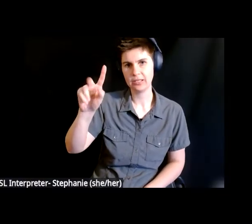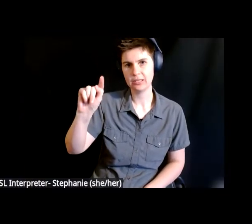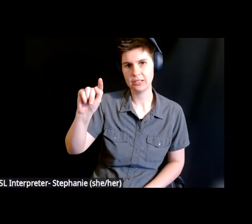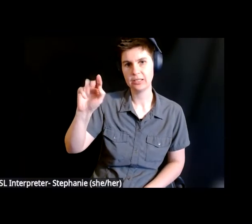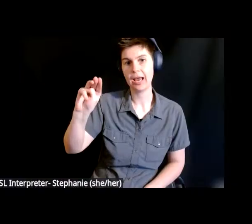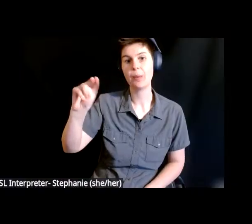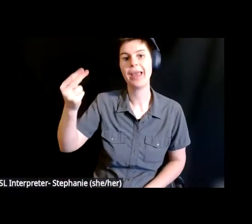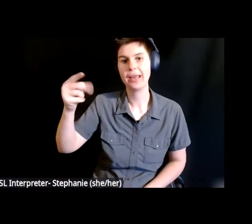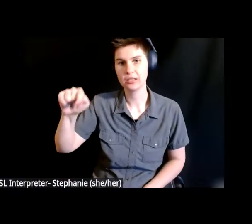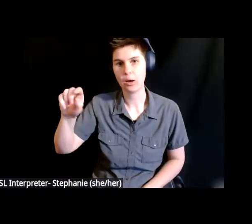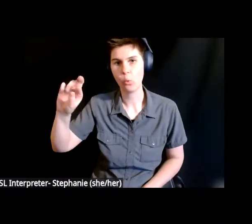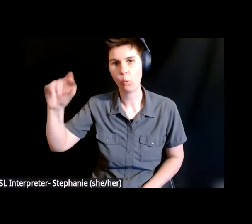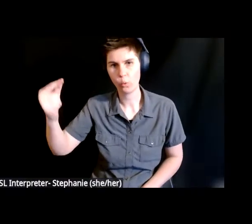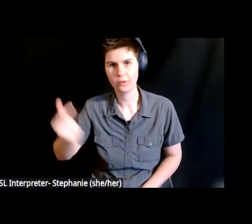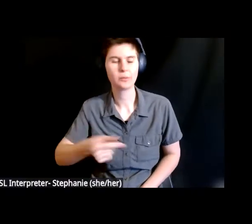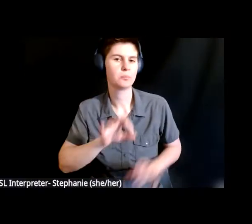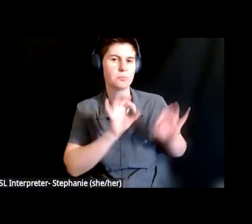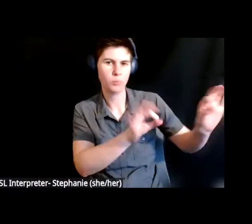ncdvtmh.org.